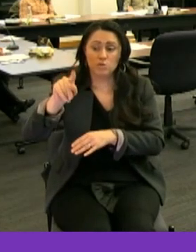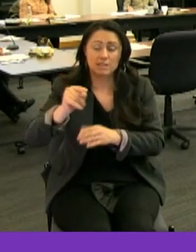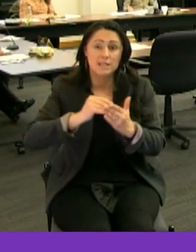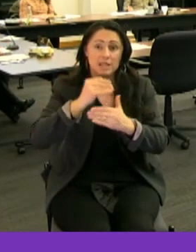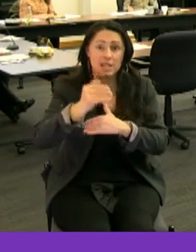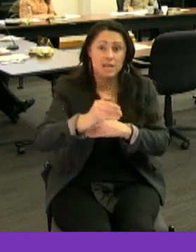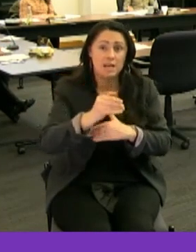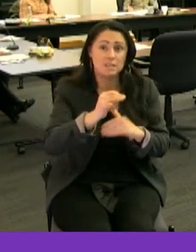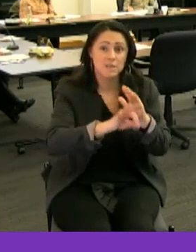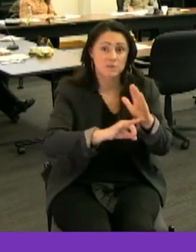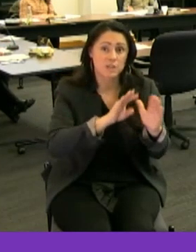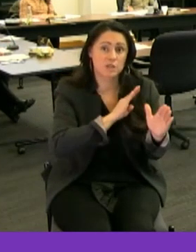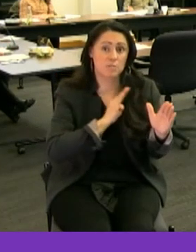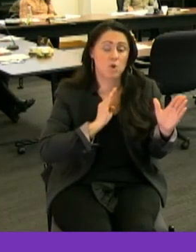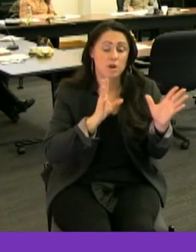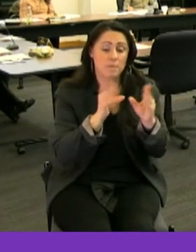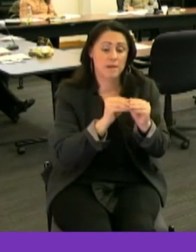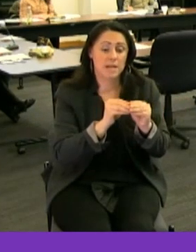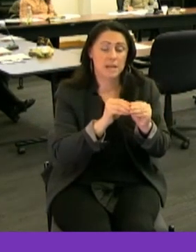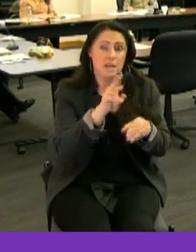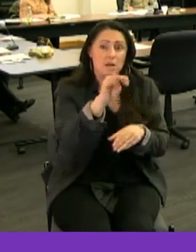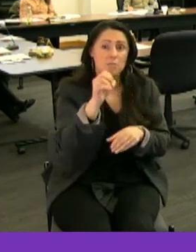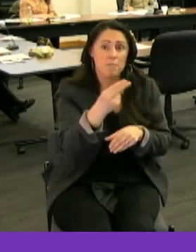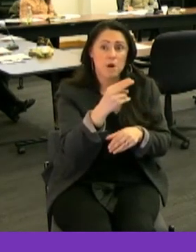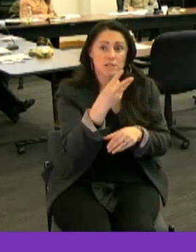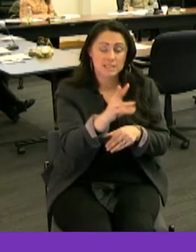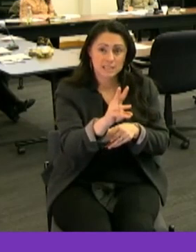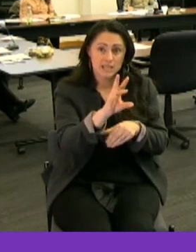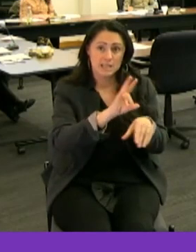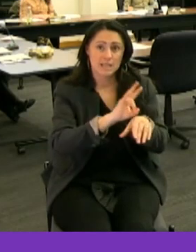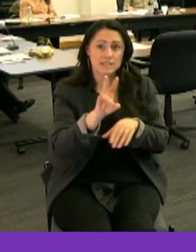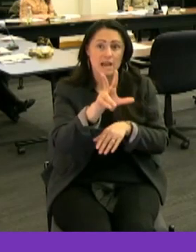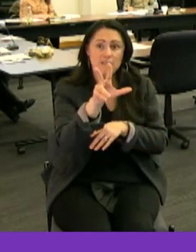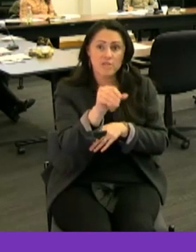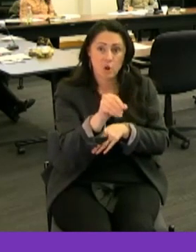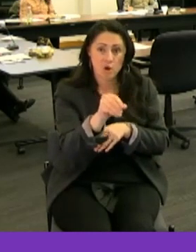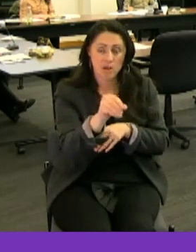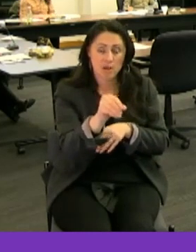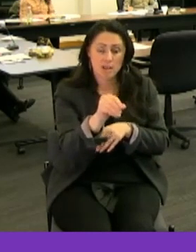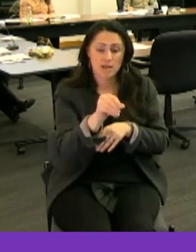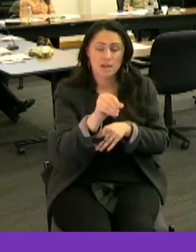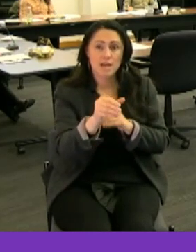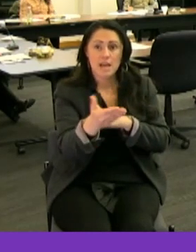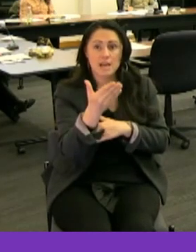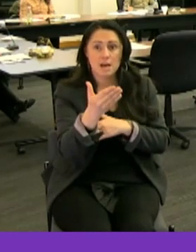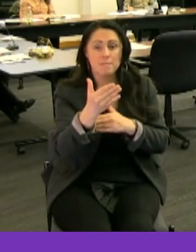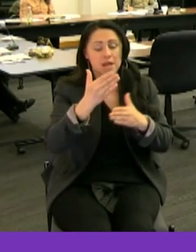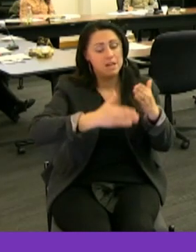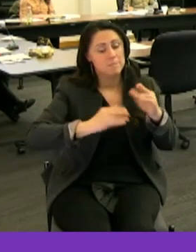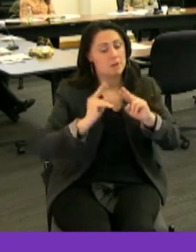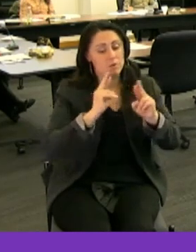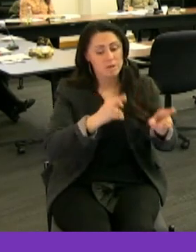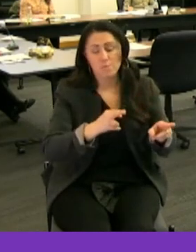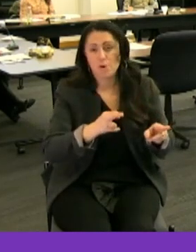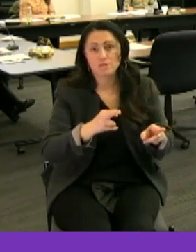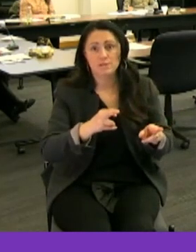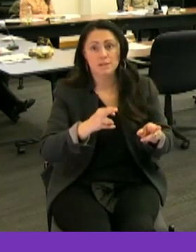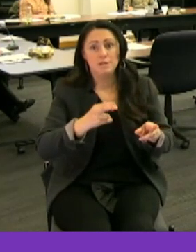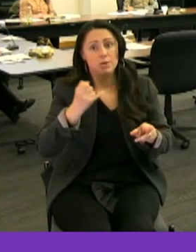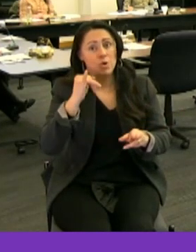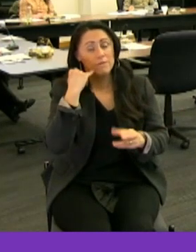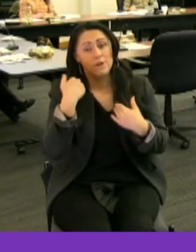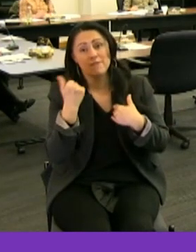be a full board meeting and held on March 16th at 7:30 a.m. That's the end of my report unless anybody has any